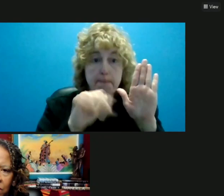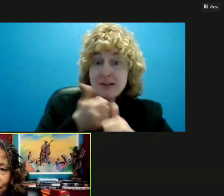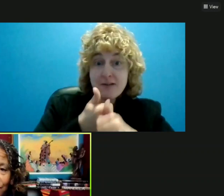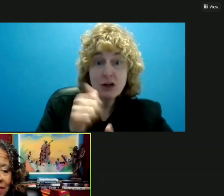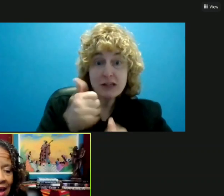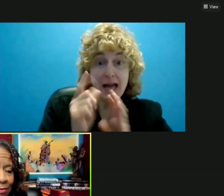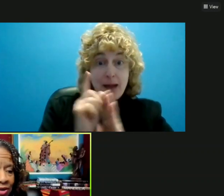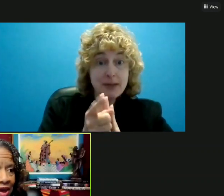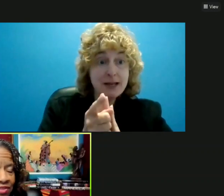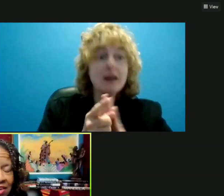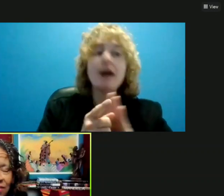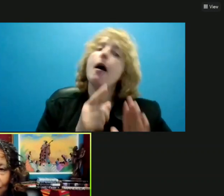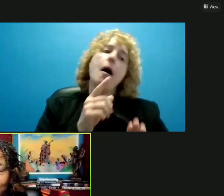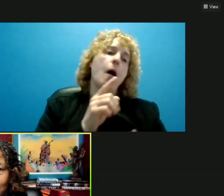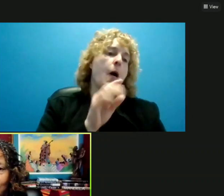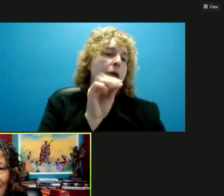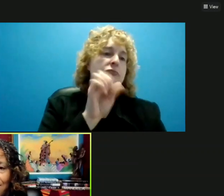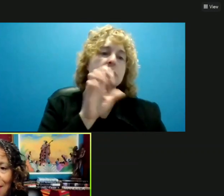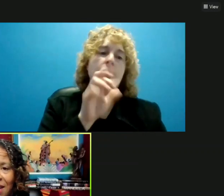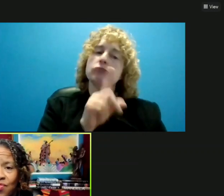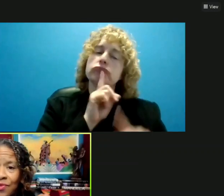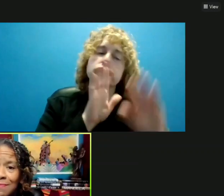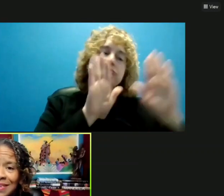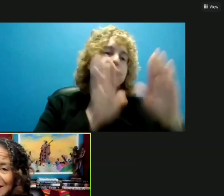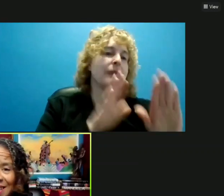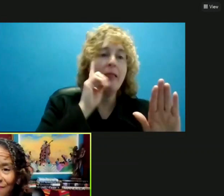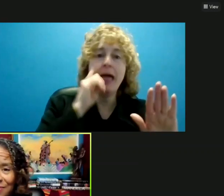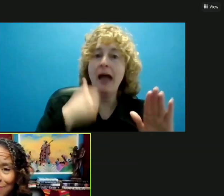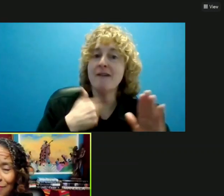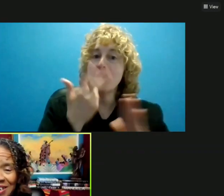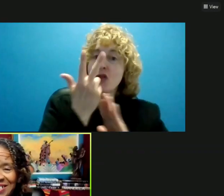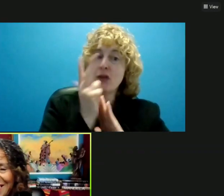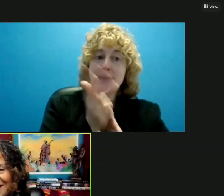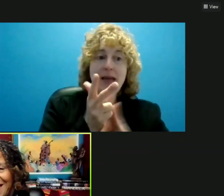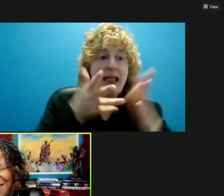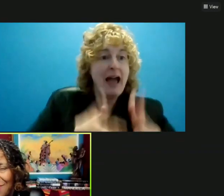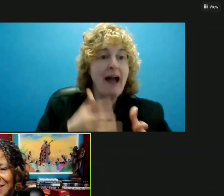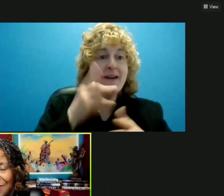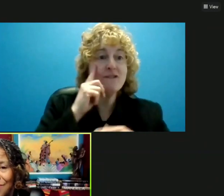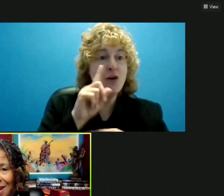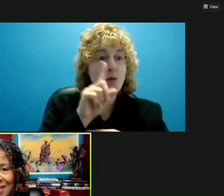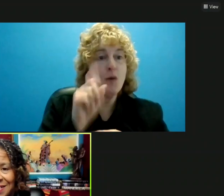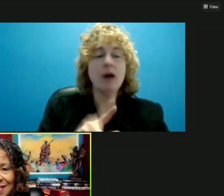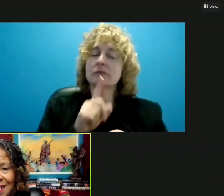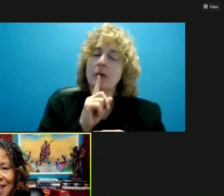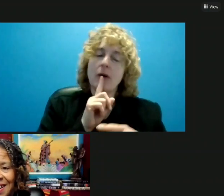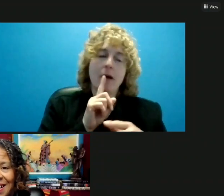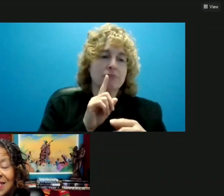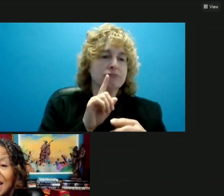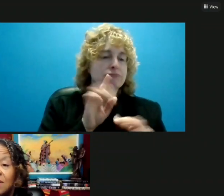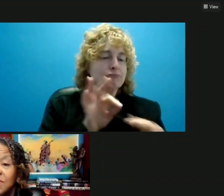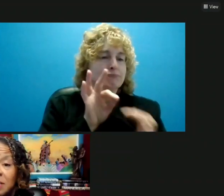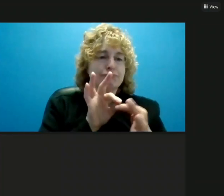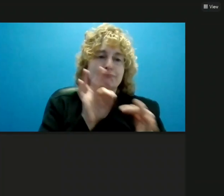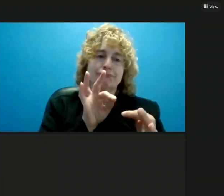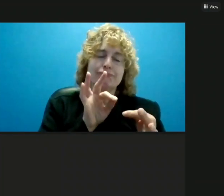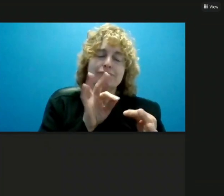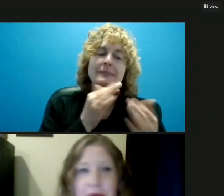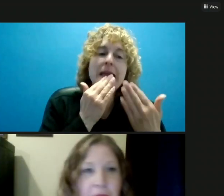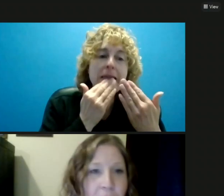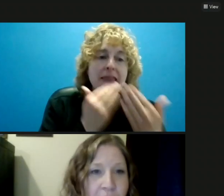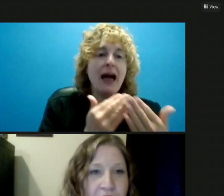You are phenomenal. I think we have about three minutes left for some questions. That was great. Okay. And thank you so much